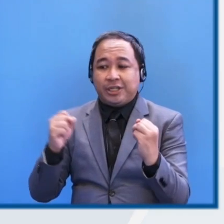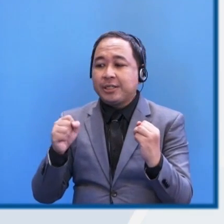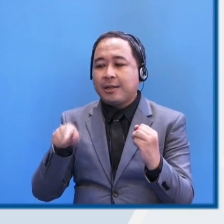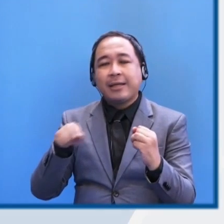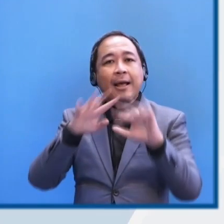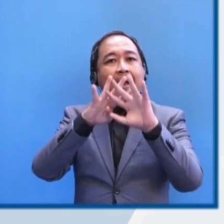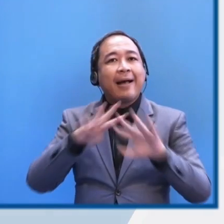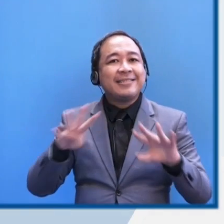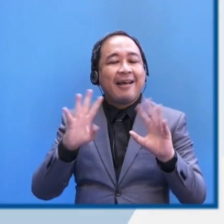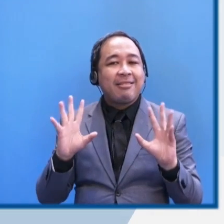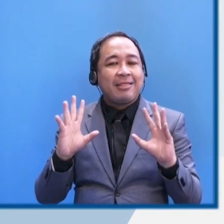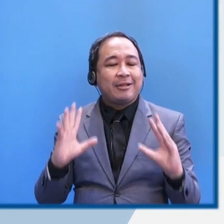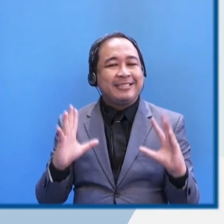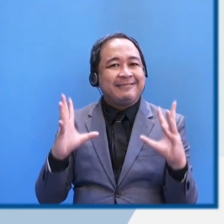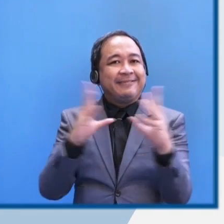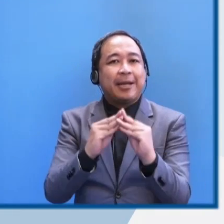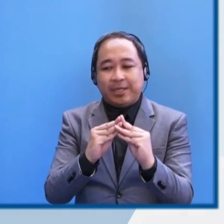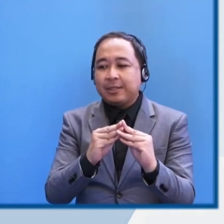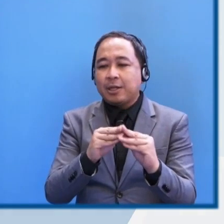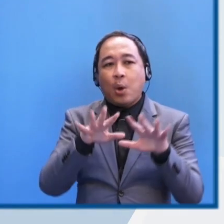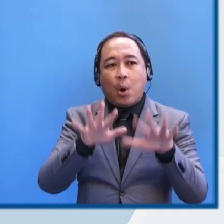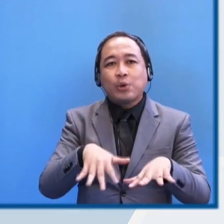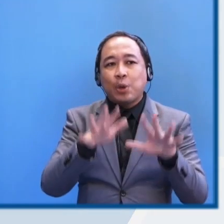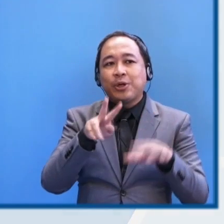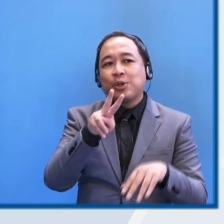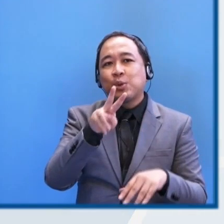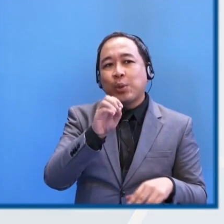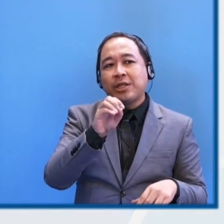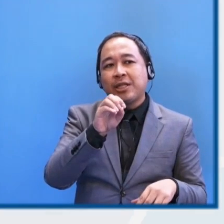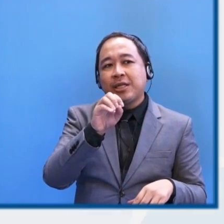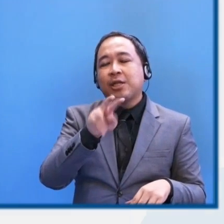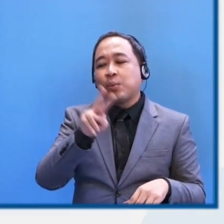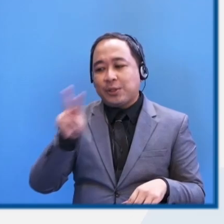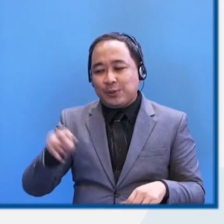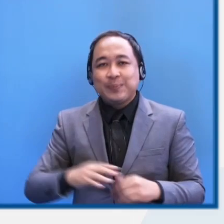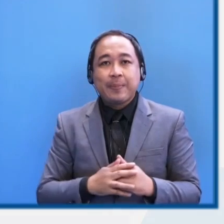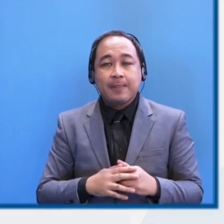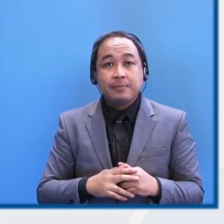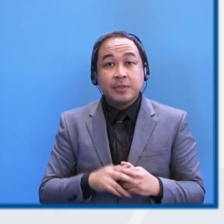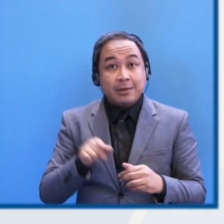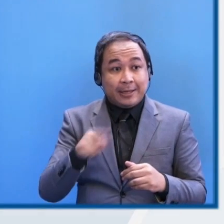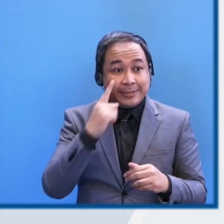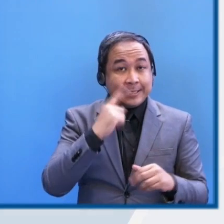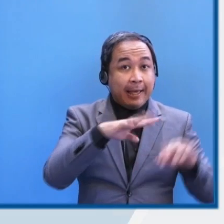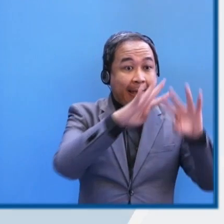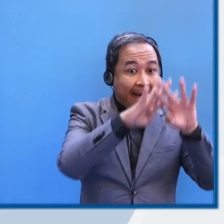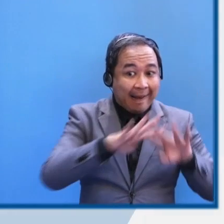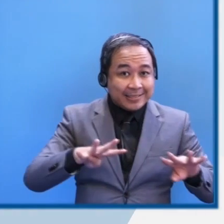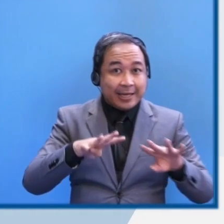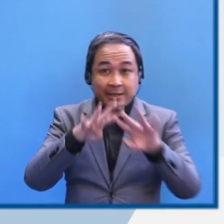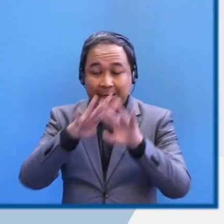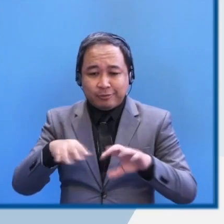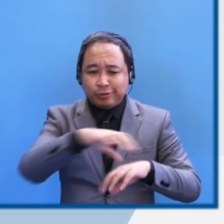2022. This is a strategic, holistic, cross-sectoral, and coordinated approach across the ASEAN community to ensure